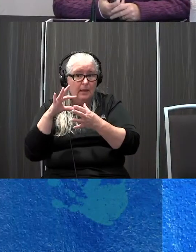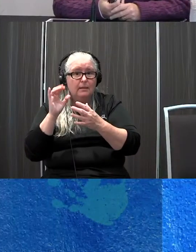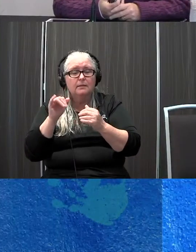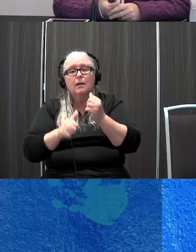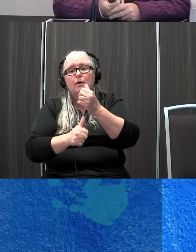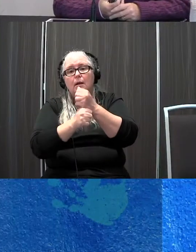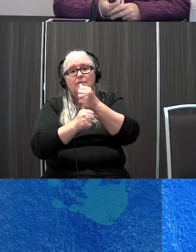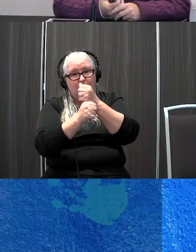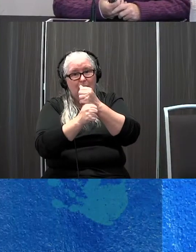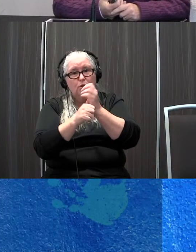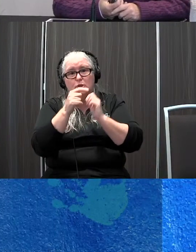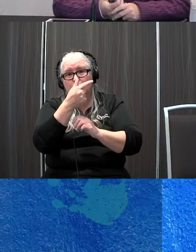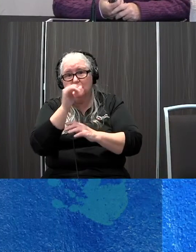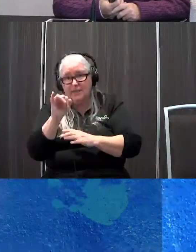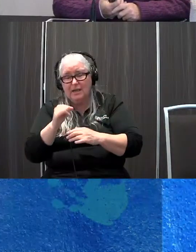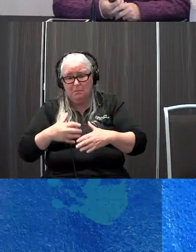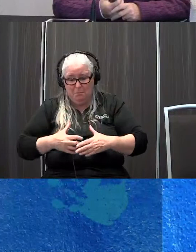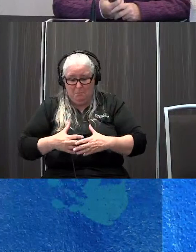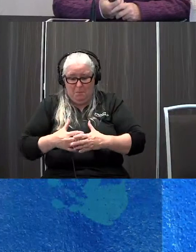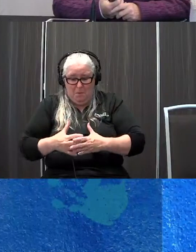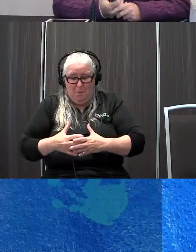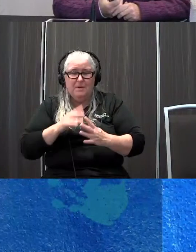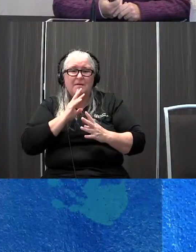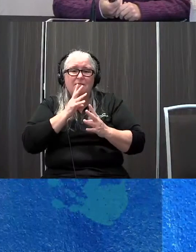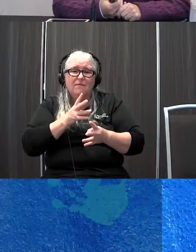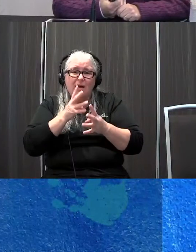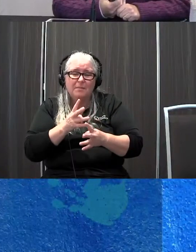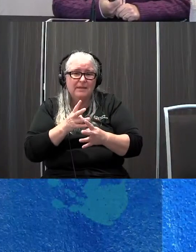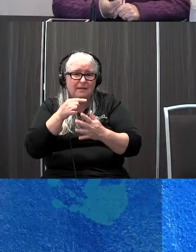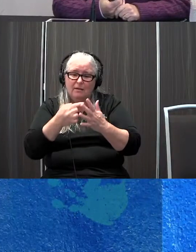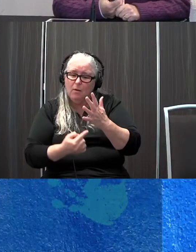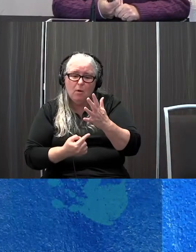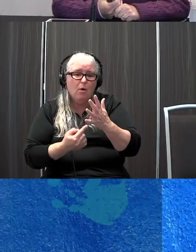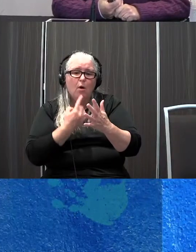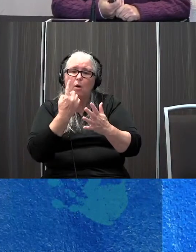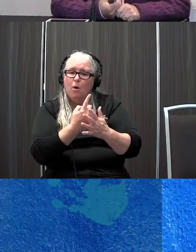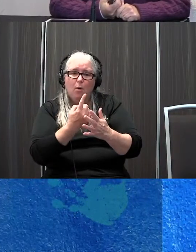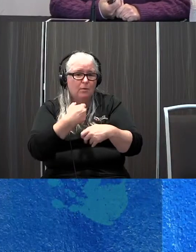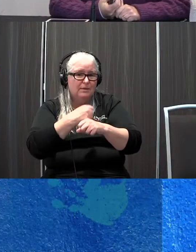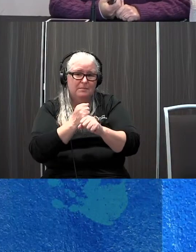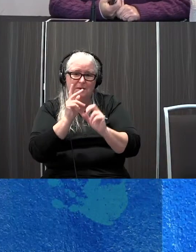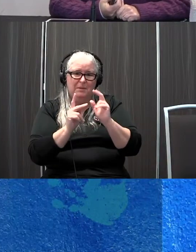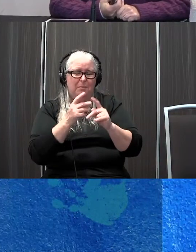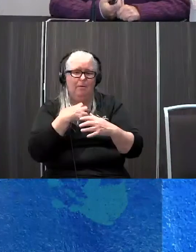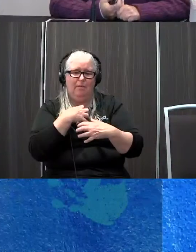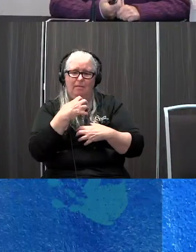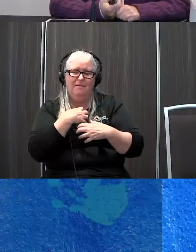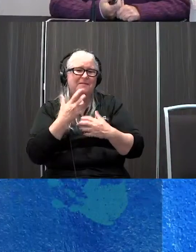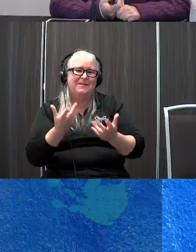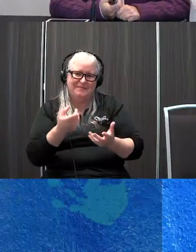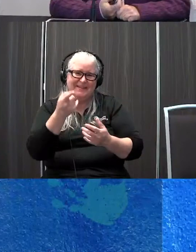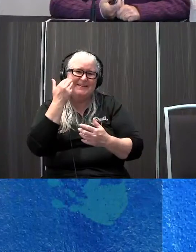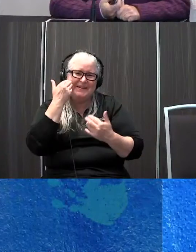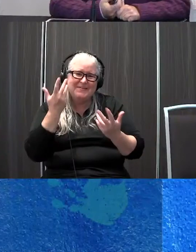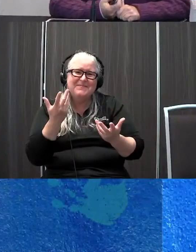Constipation, GI, bloating, cyclic vomiting, those are always going to make everybody kind of grumpy.